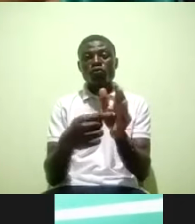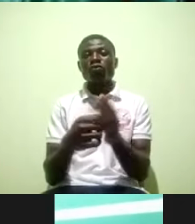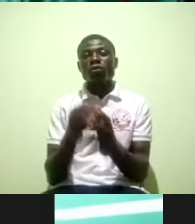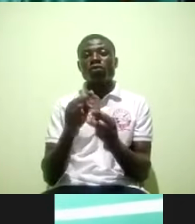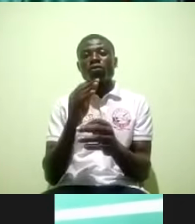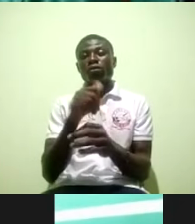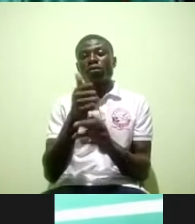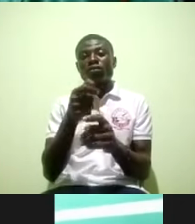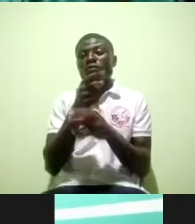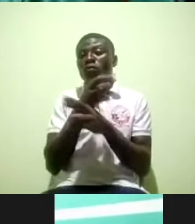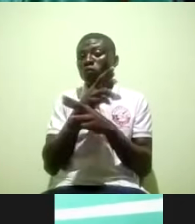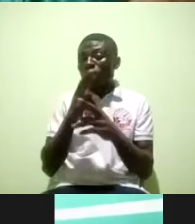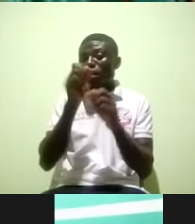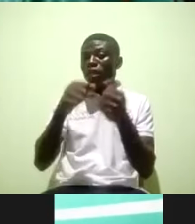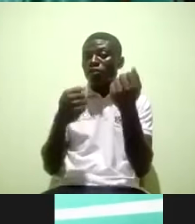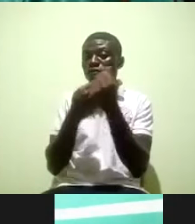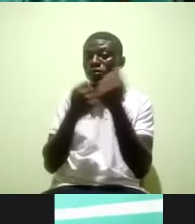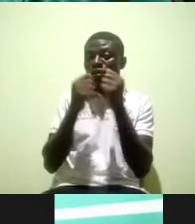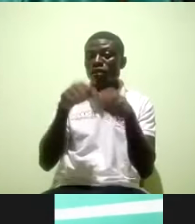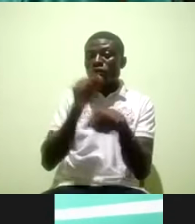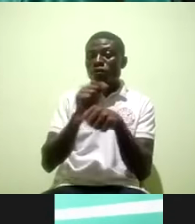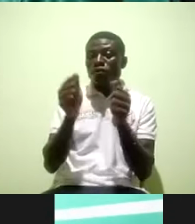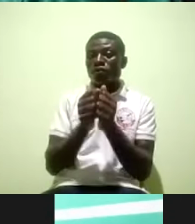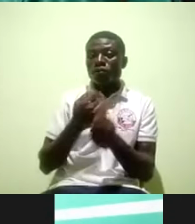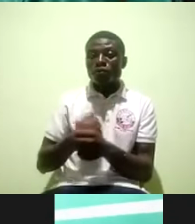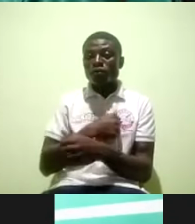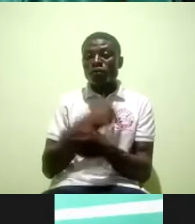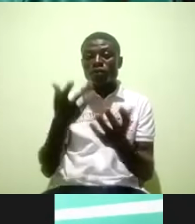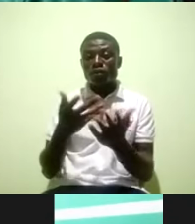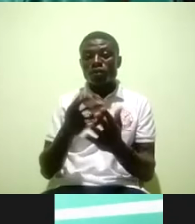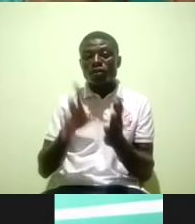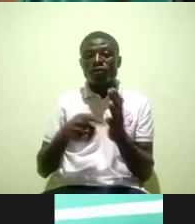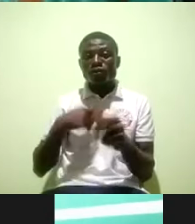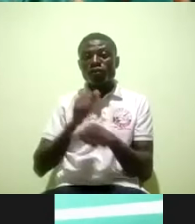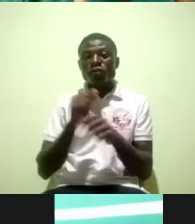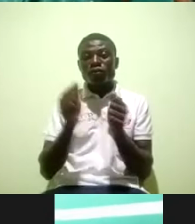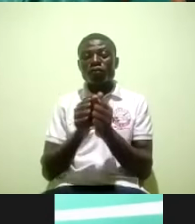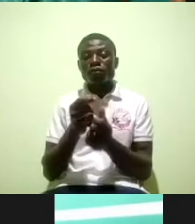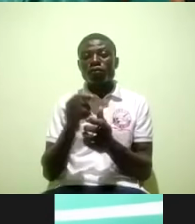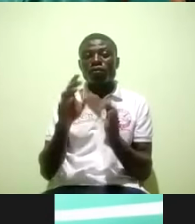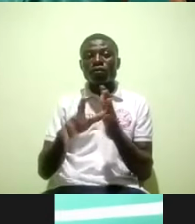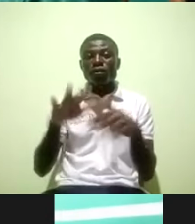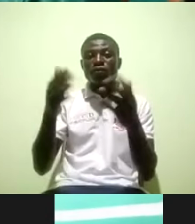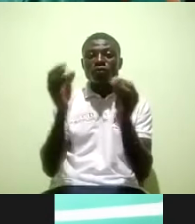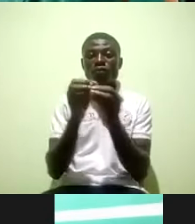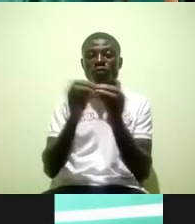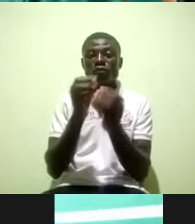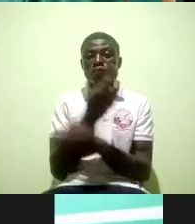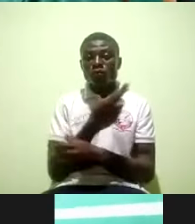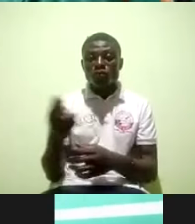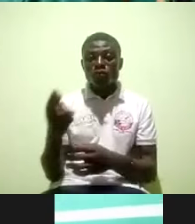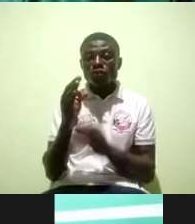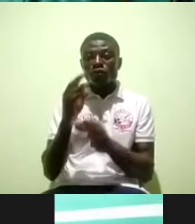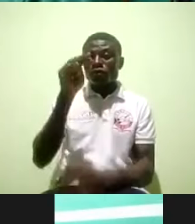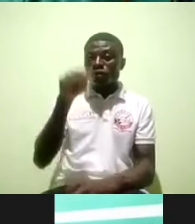are called to do that. But we are here to walk this journey with you and to provide you all resources. If you need